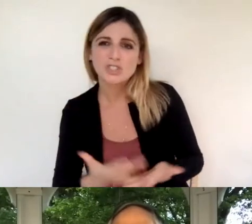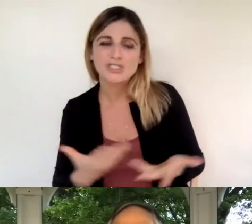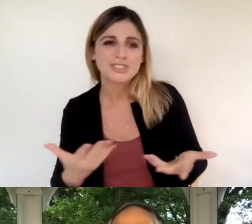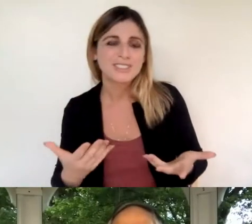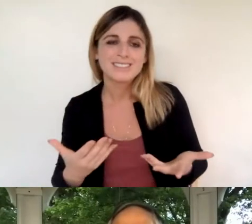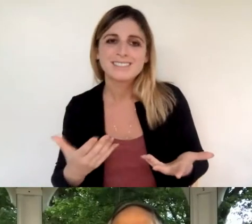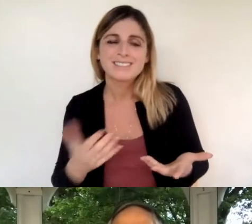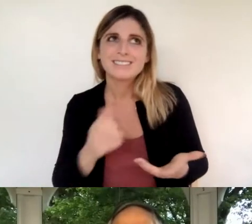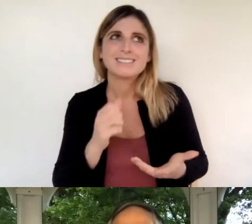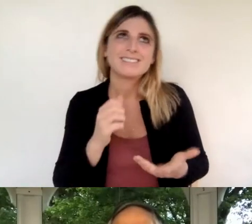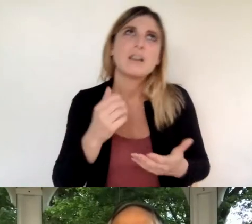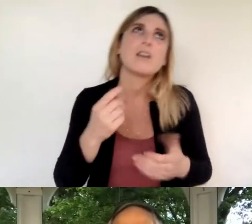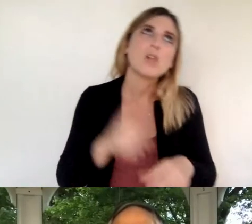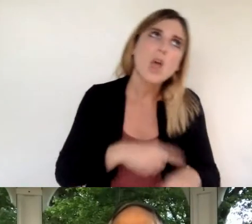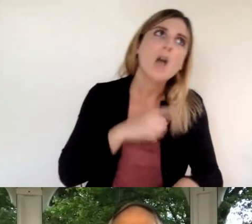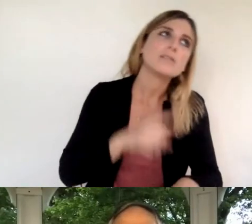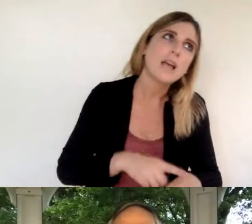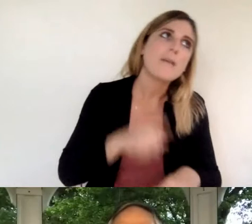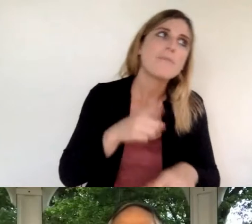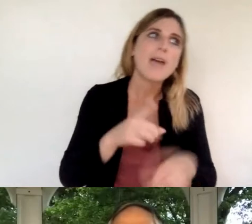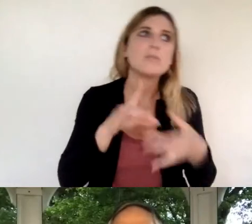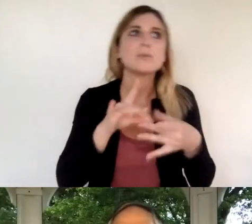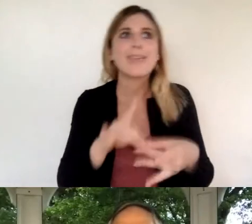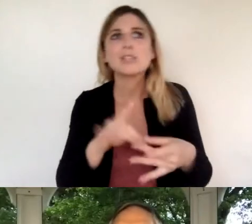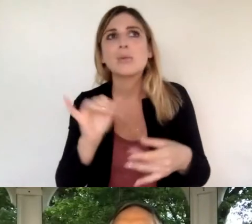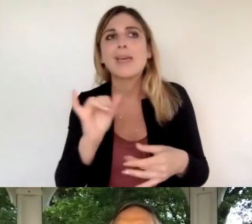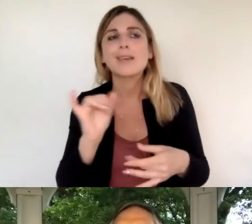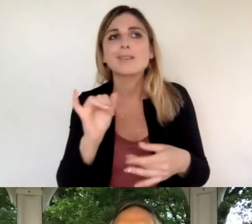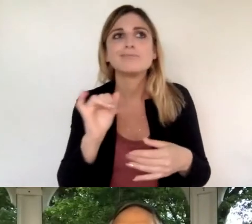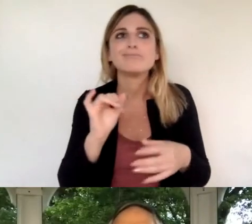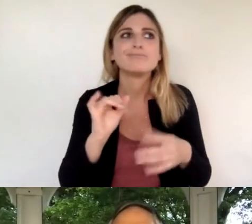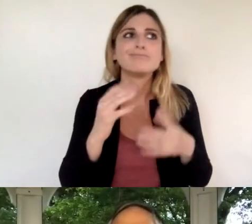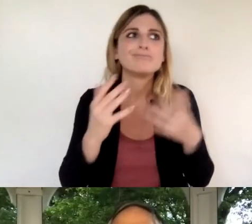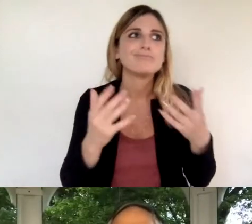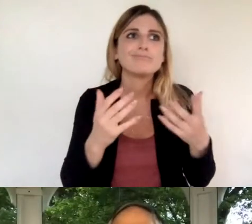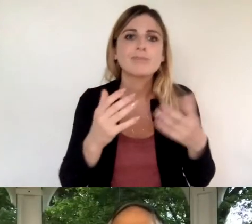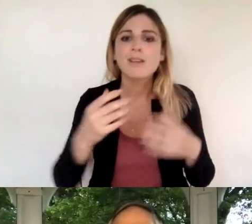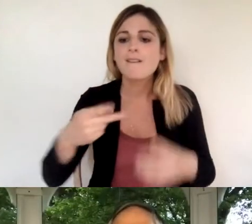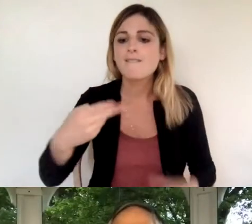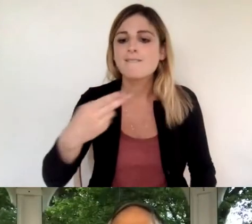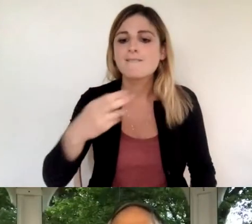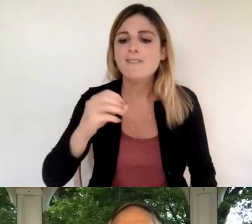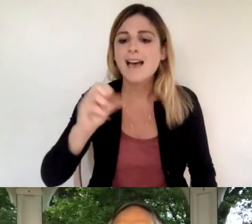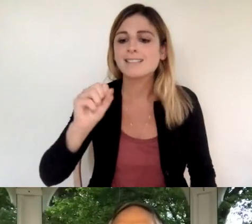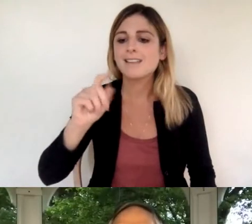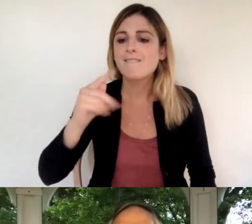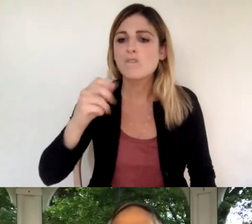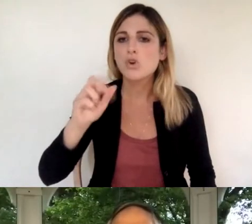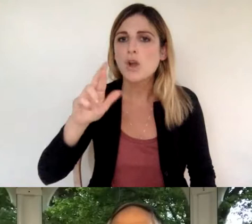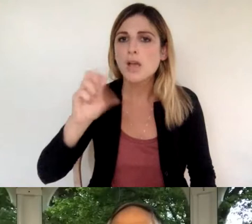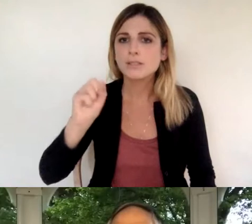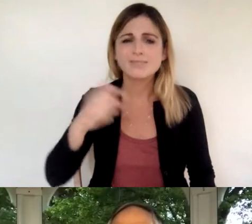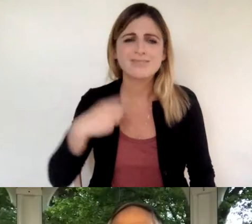bone health. But I certainly would, just overall, I would certainly limit carbonated drinks in the diet,